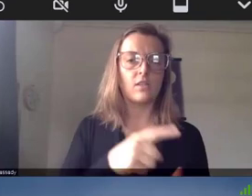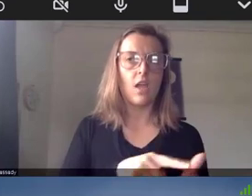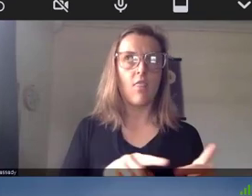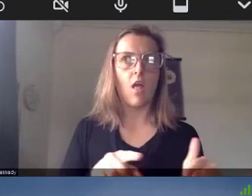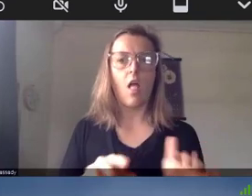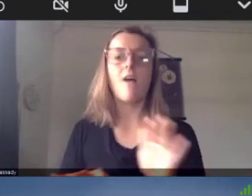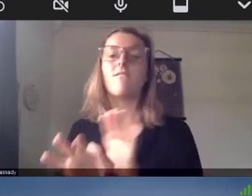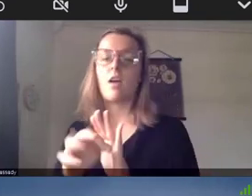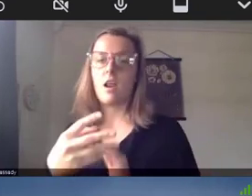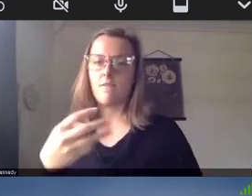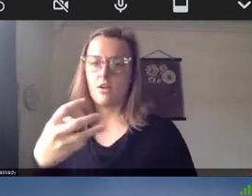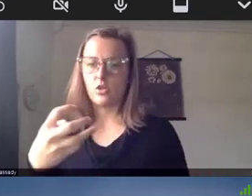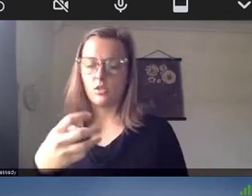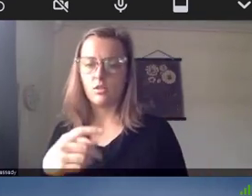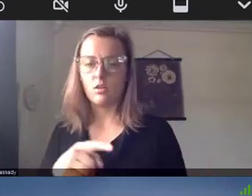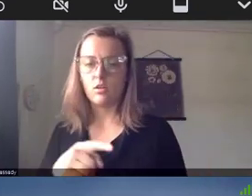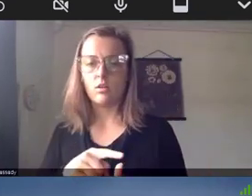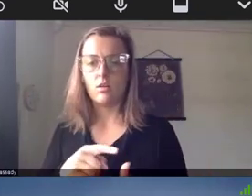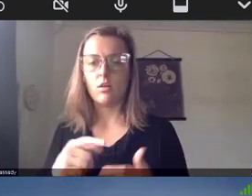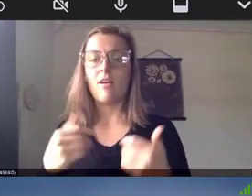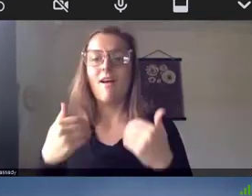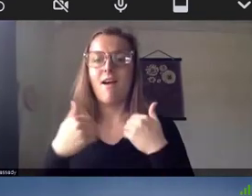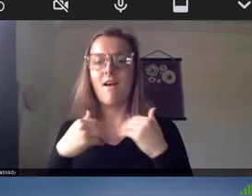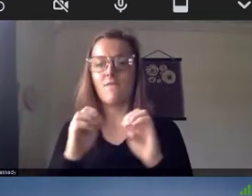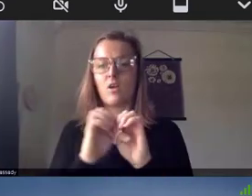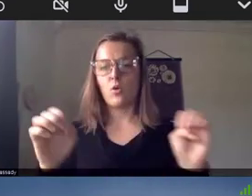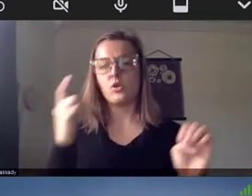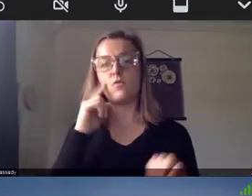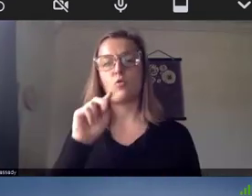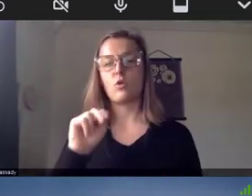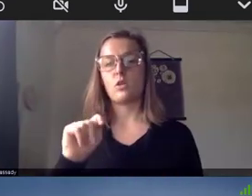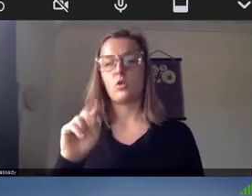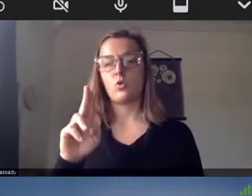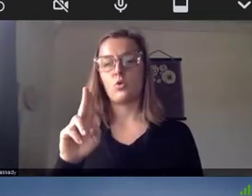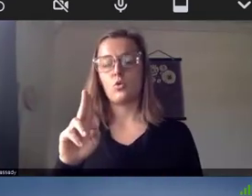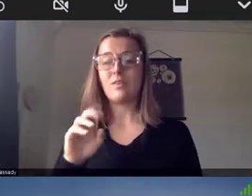effectiveness. And then in the definition of NTU is the area.